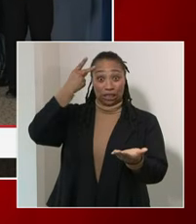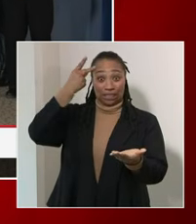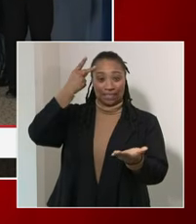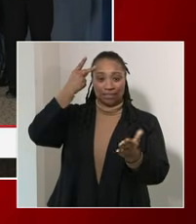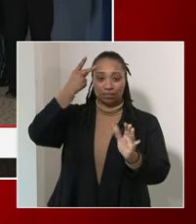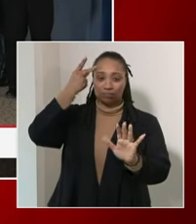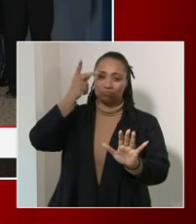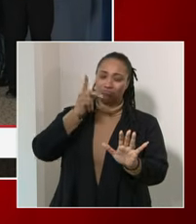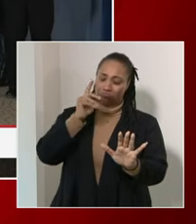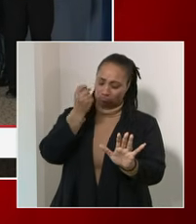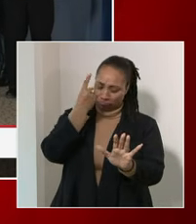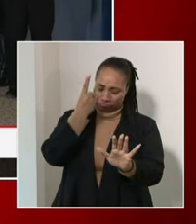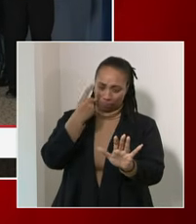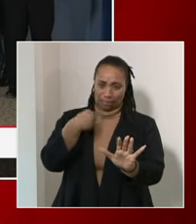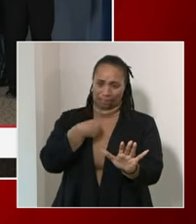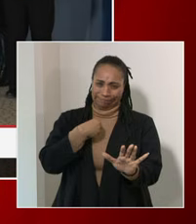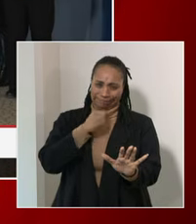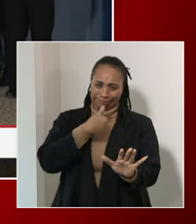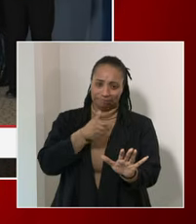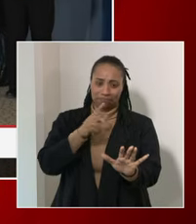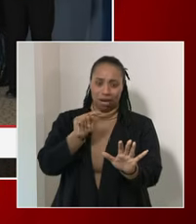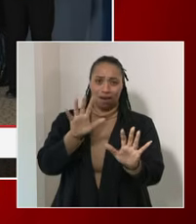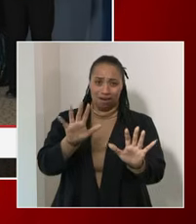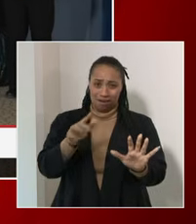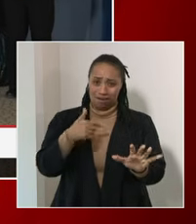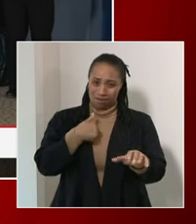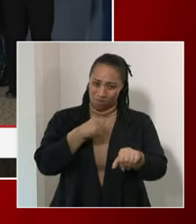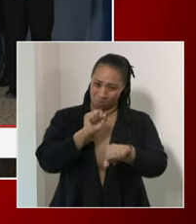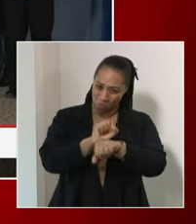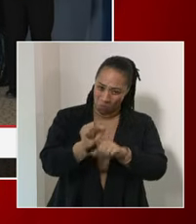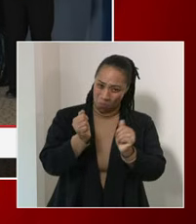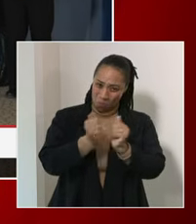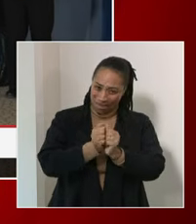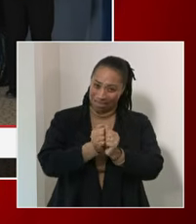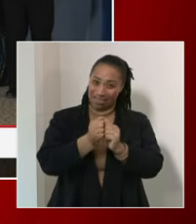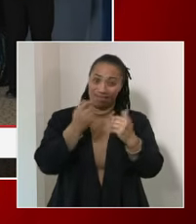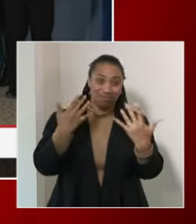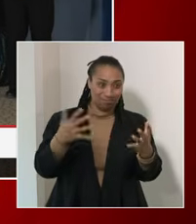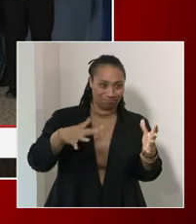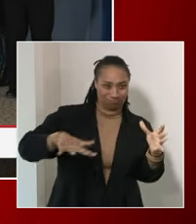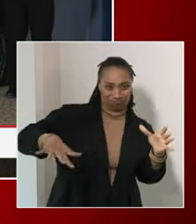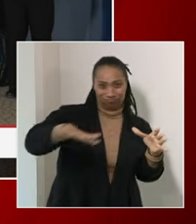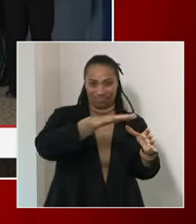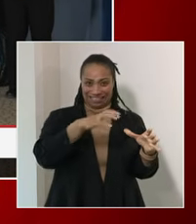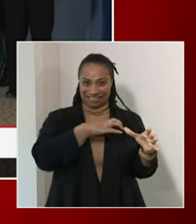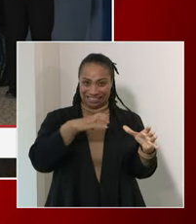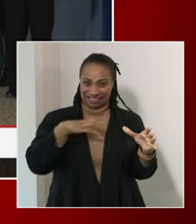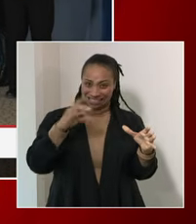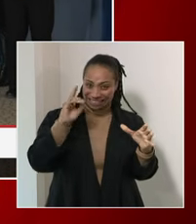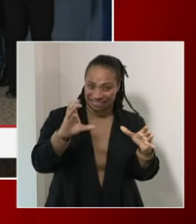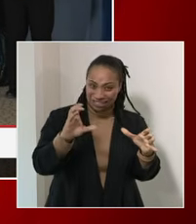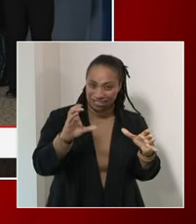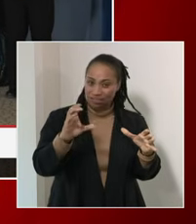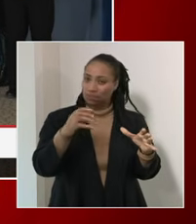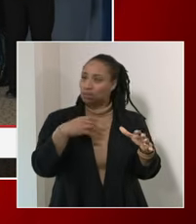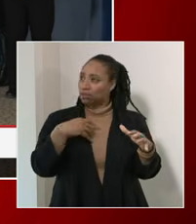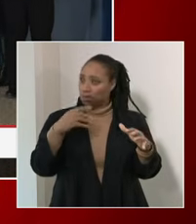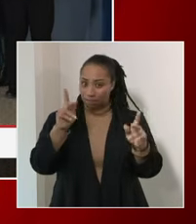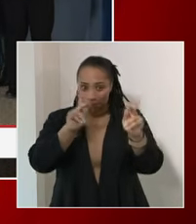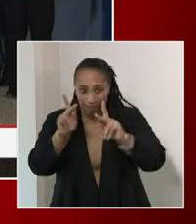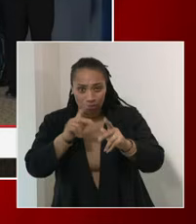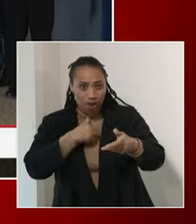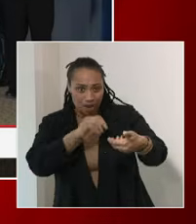But I have been able to work with all the council members on a number of issues. And I would hope